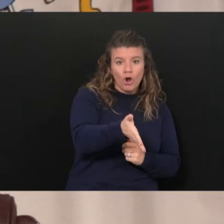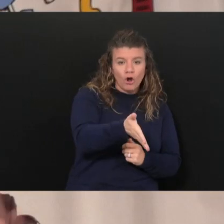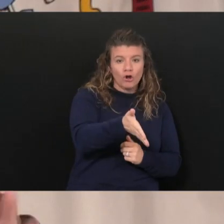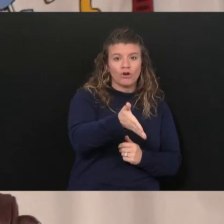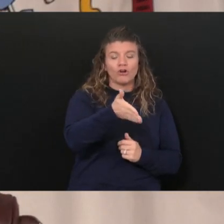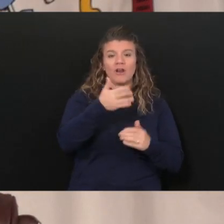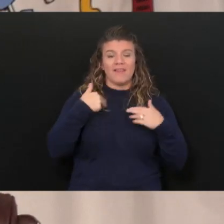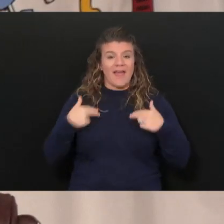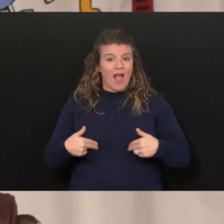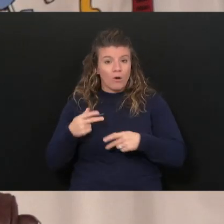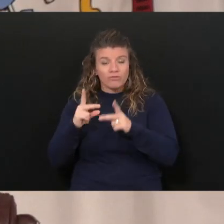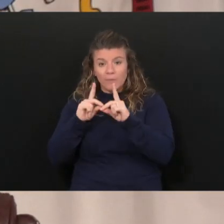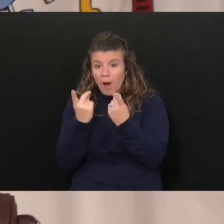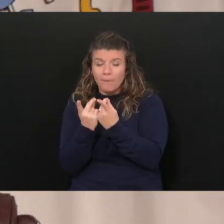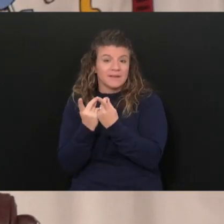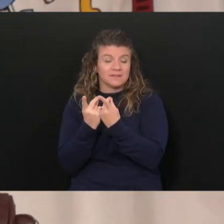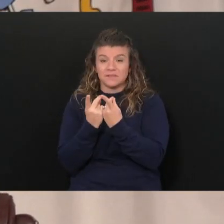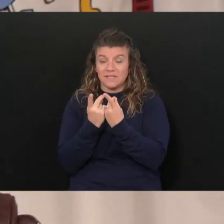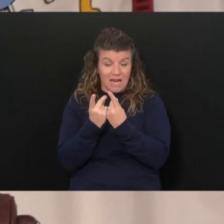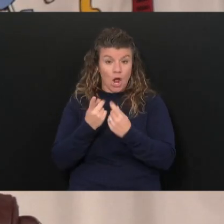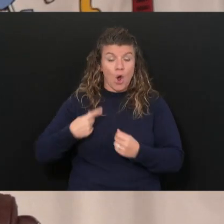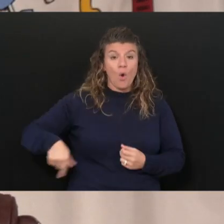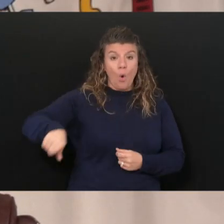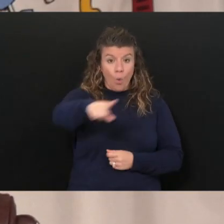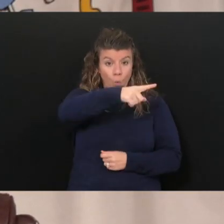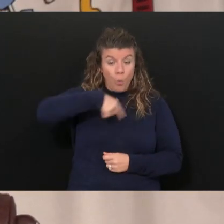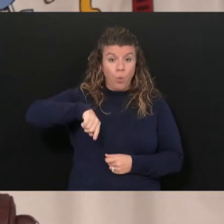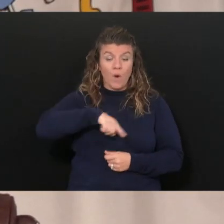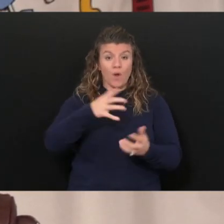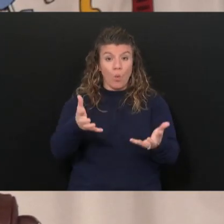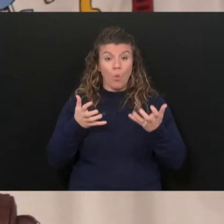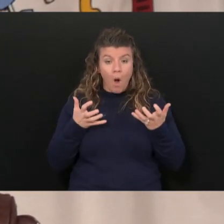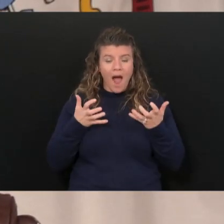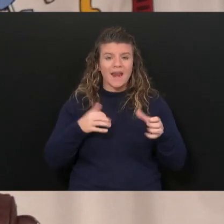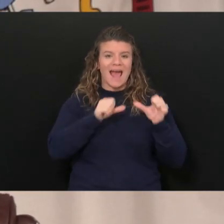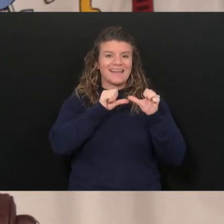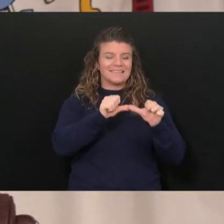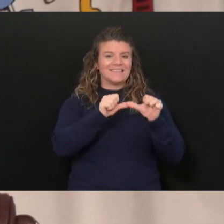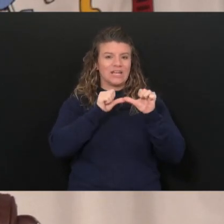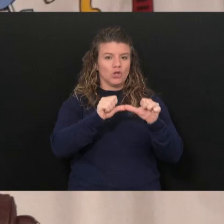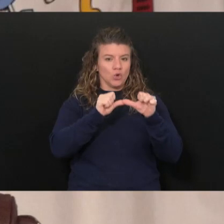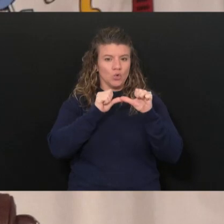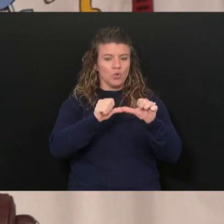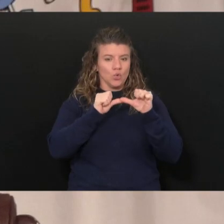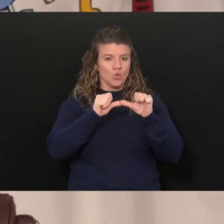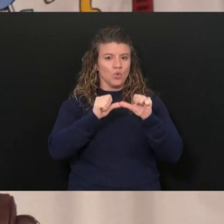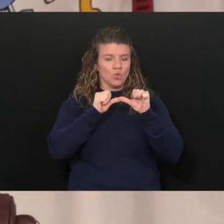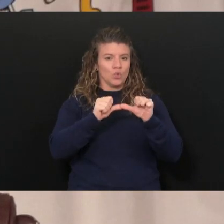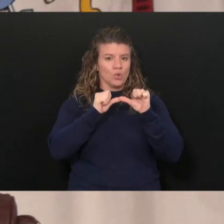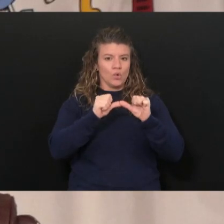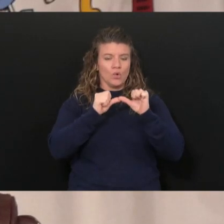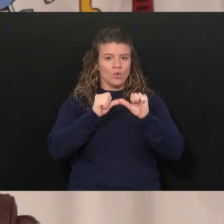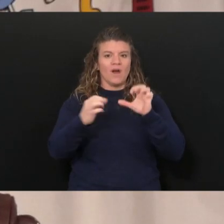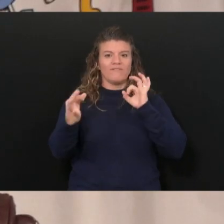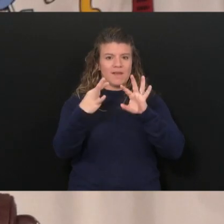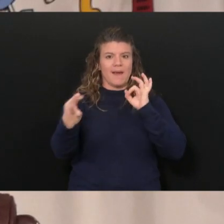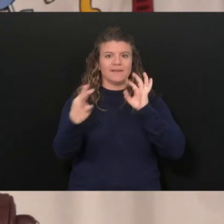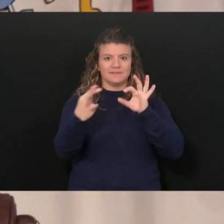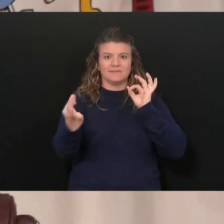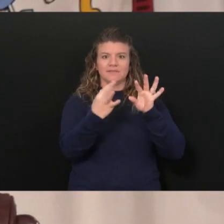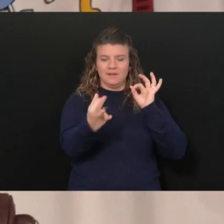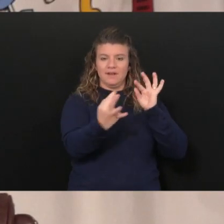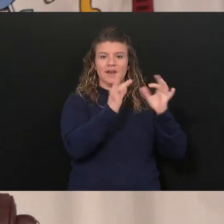the health departments and everything. We want a continued effort of a lot of feedback from these